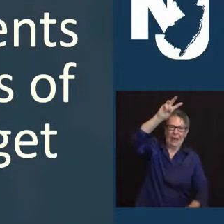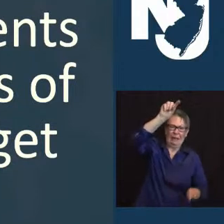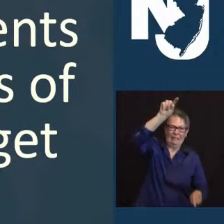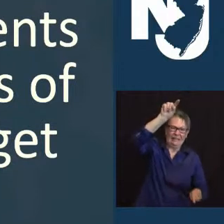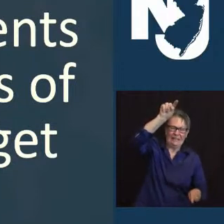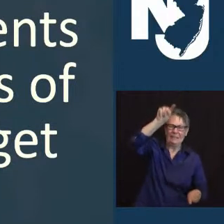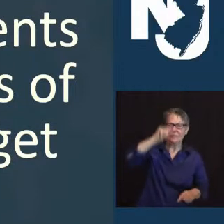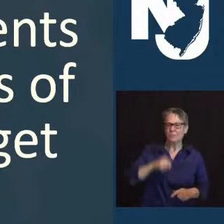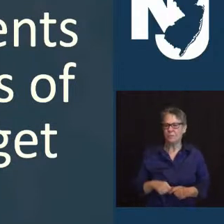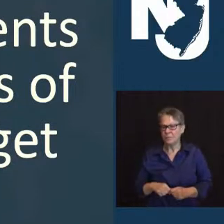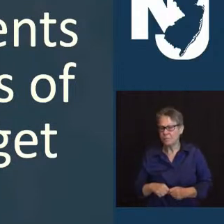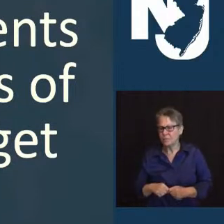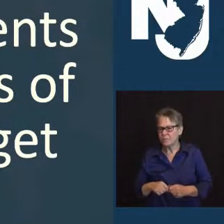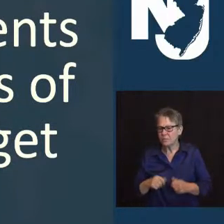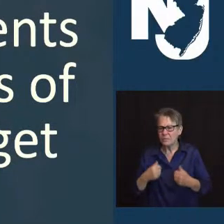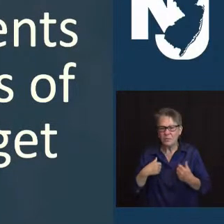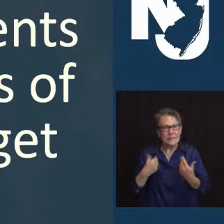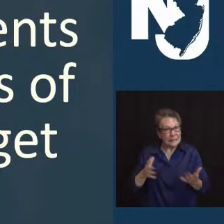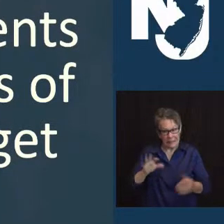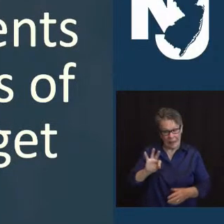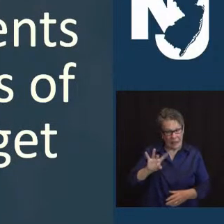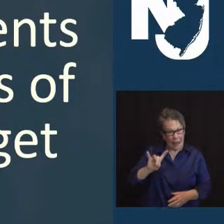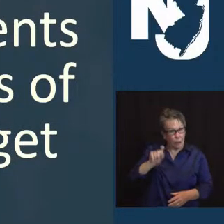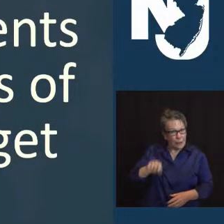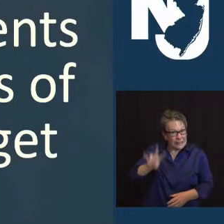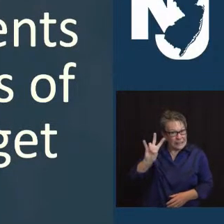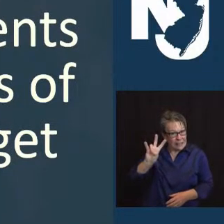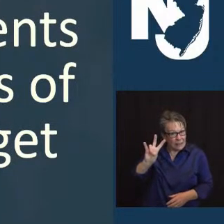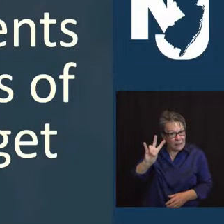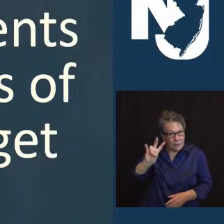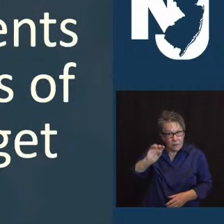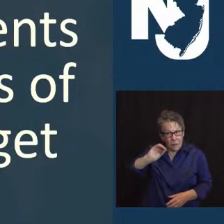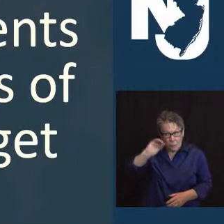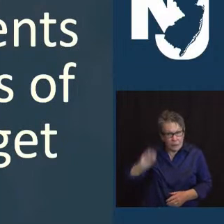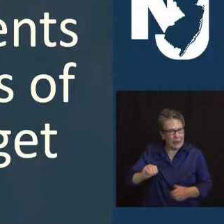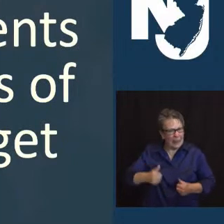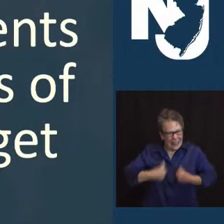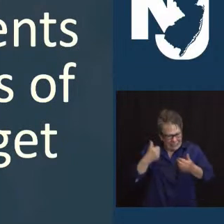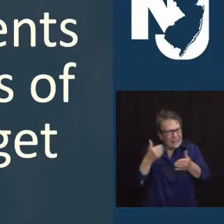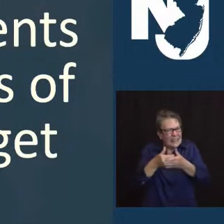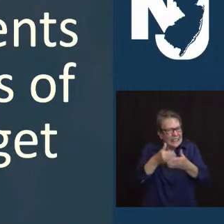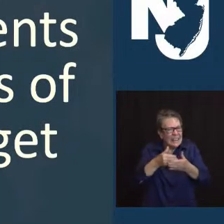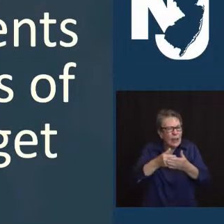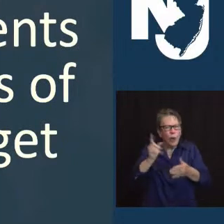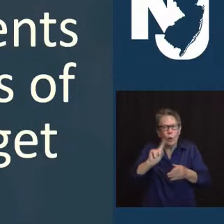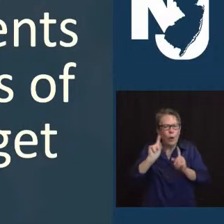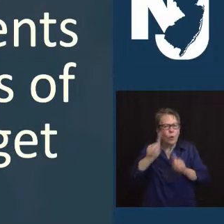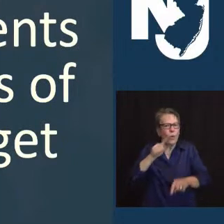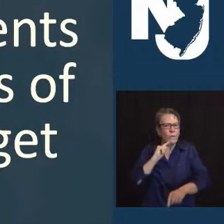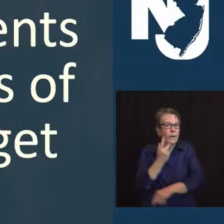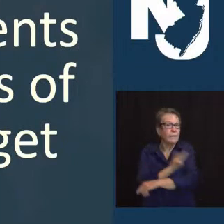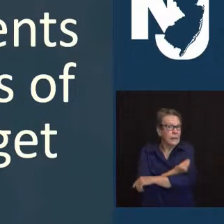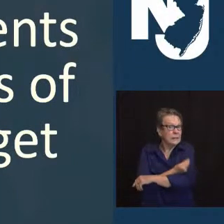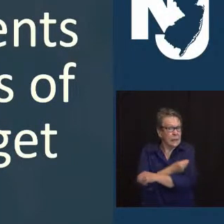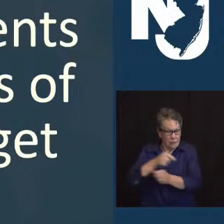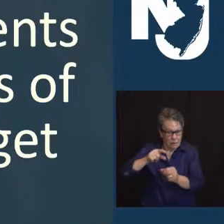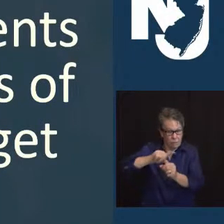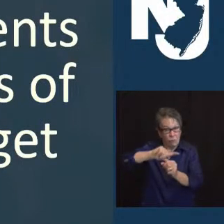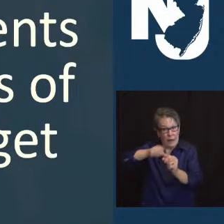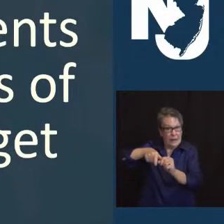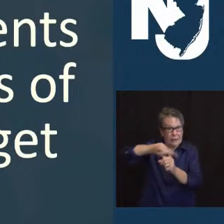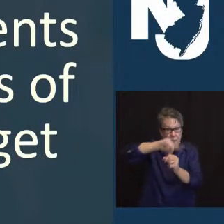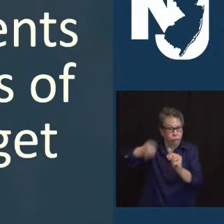New Jerseyans are within 5 miles, I think is a great data point. We want to get that to 100, obviously. Our goal is to ensure even